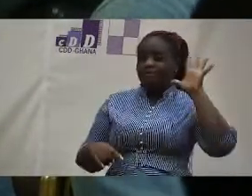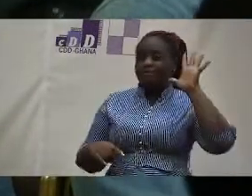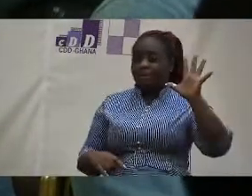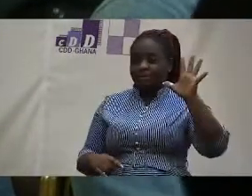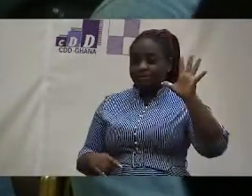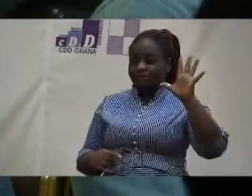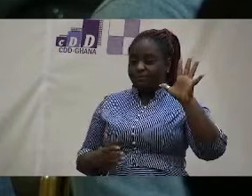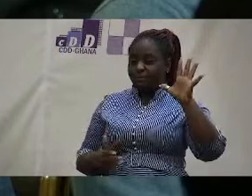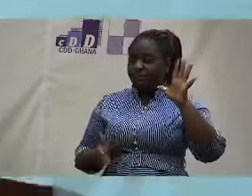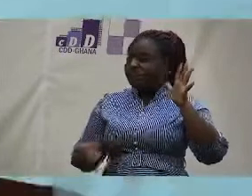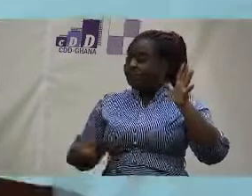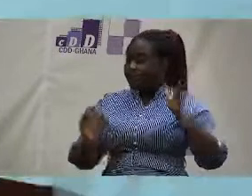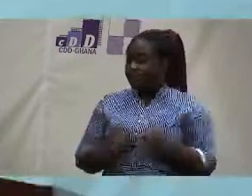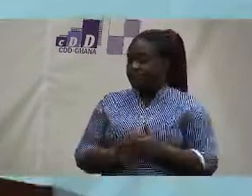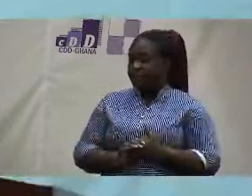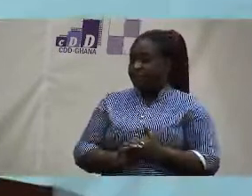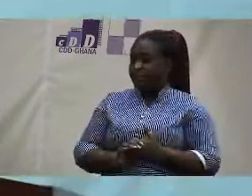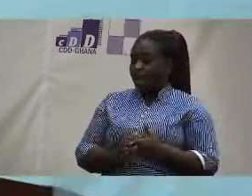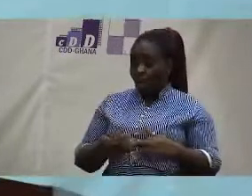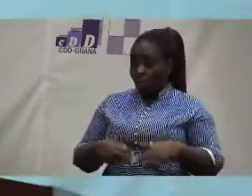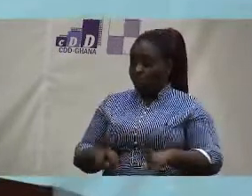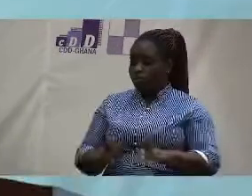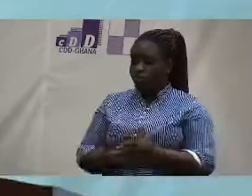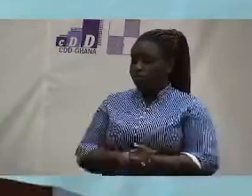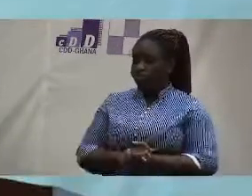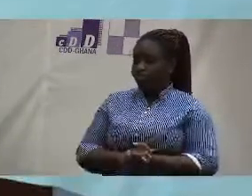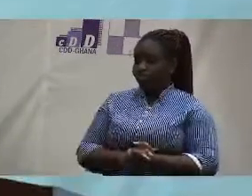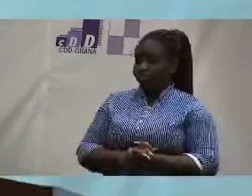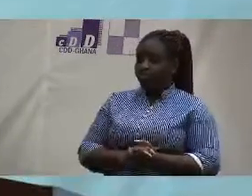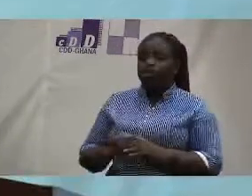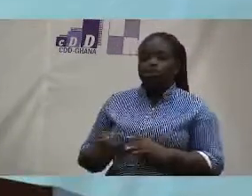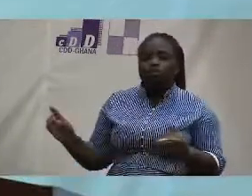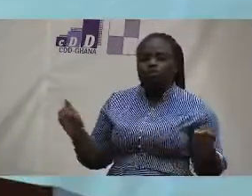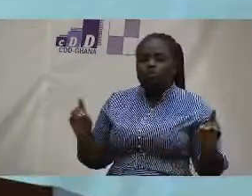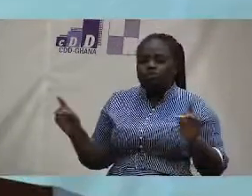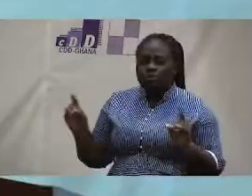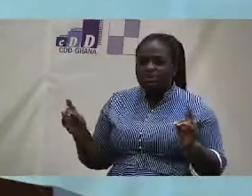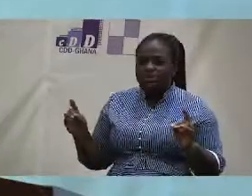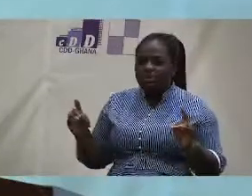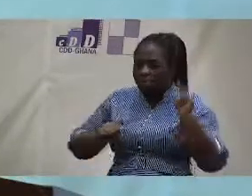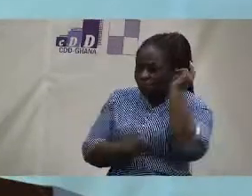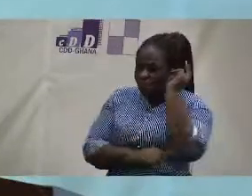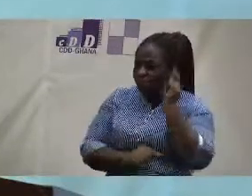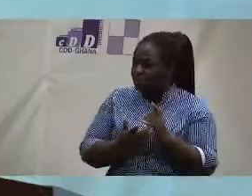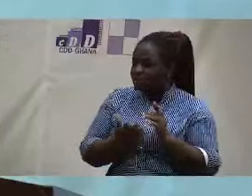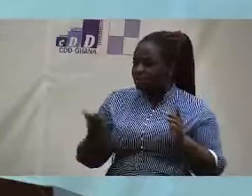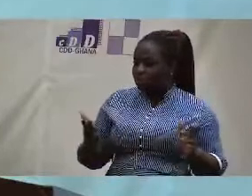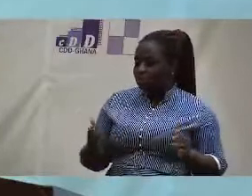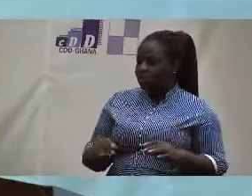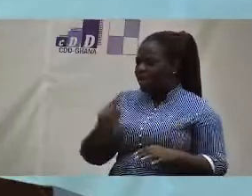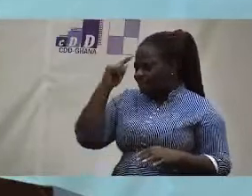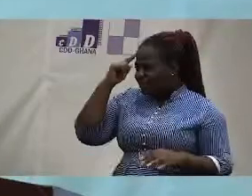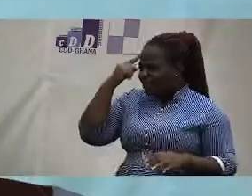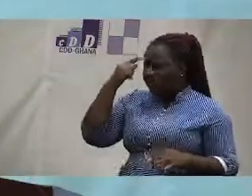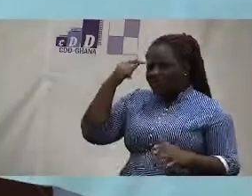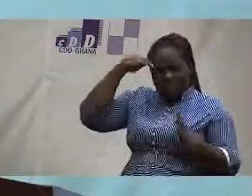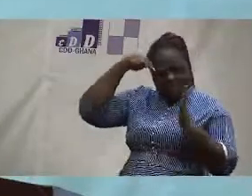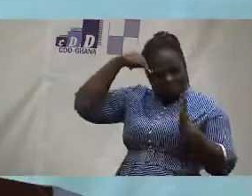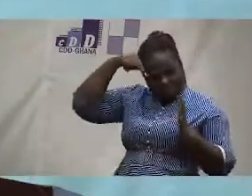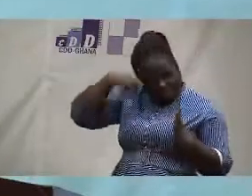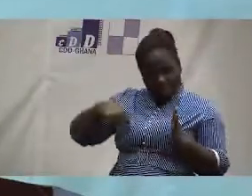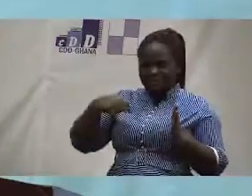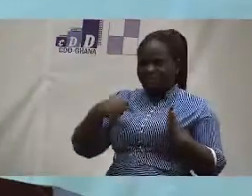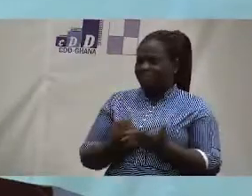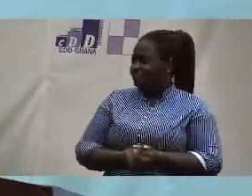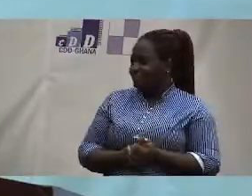actually modified their laws to deal with this menace. And I think we should think deeply about